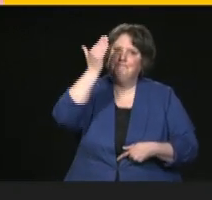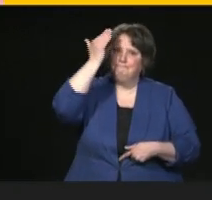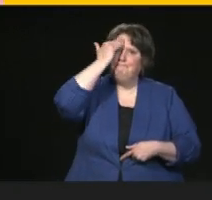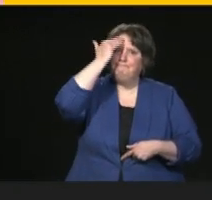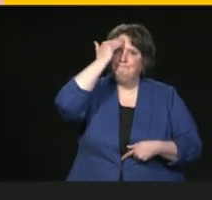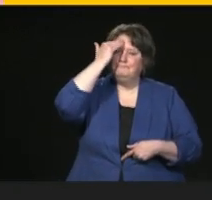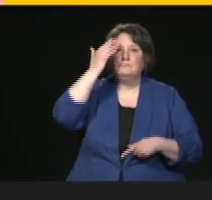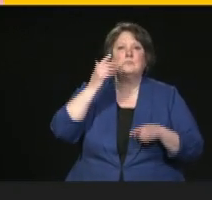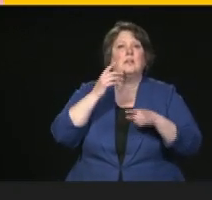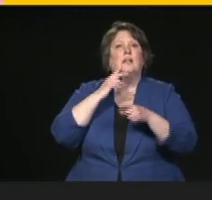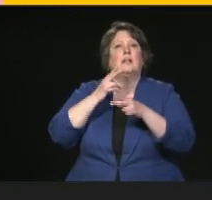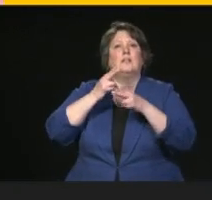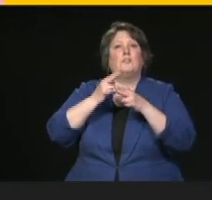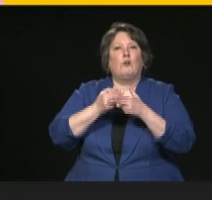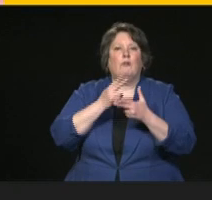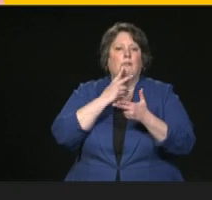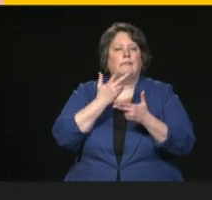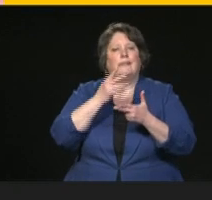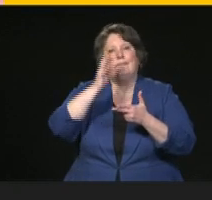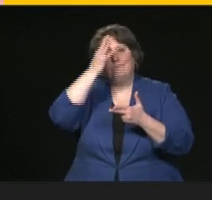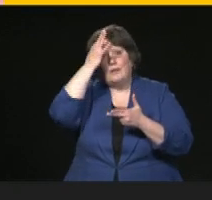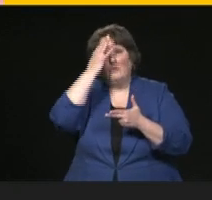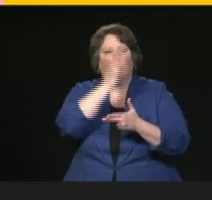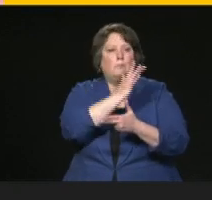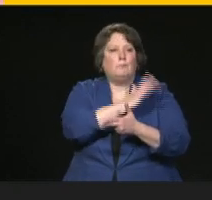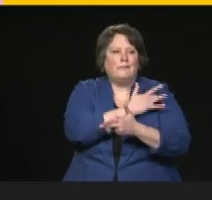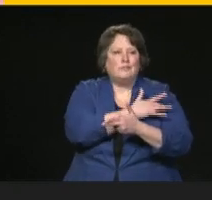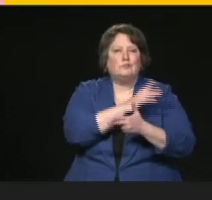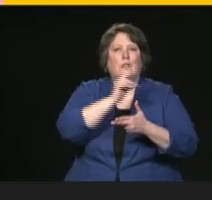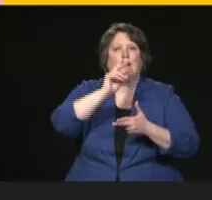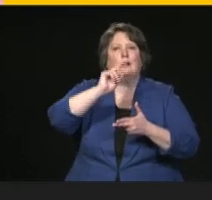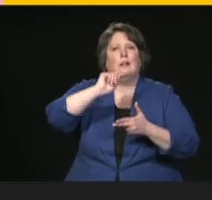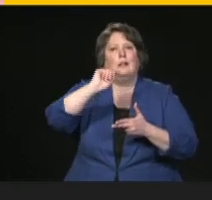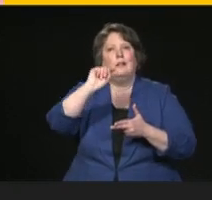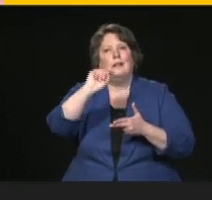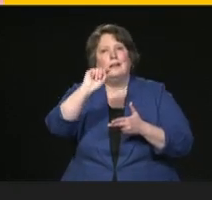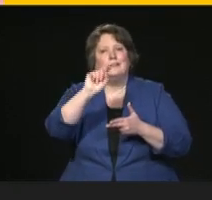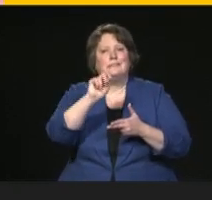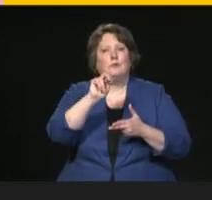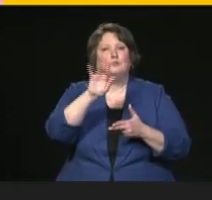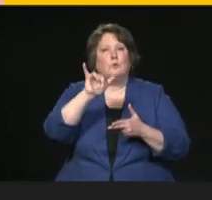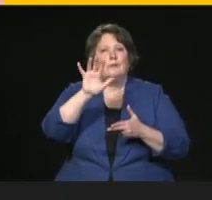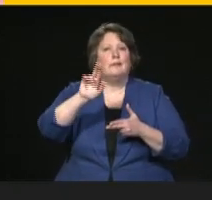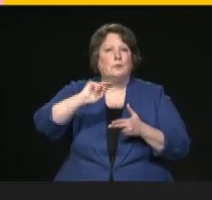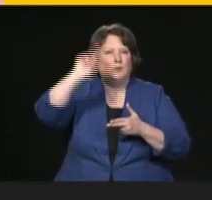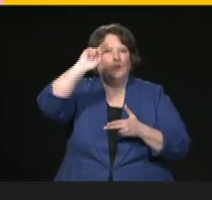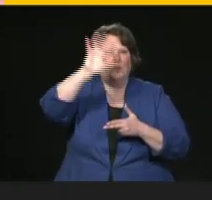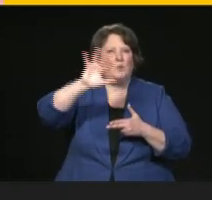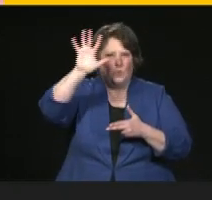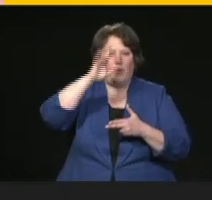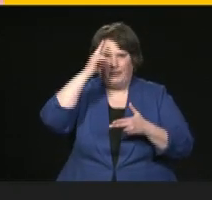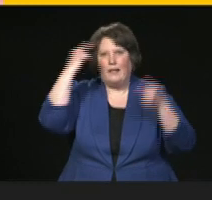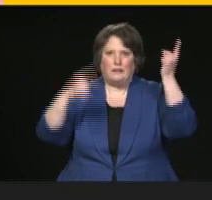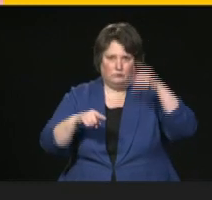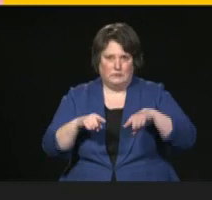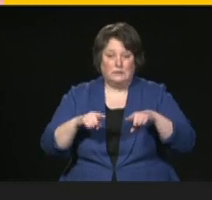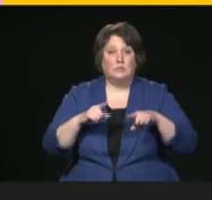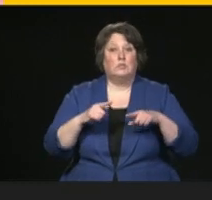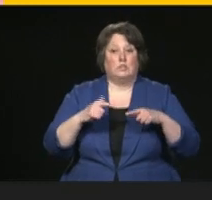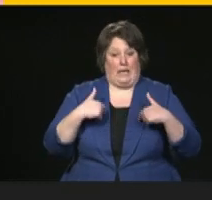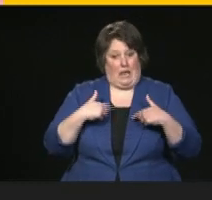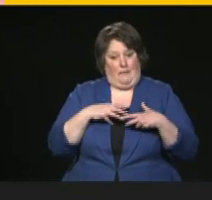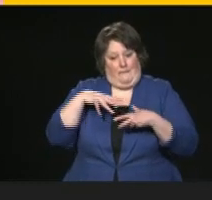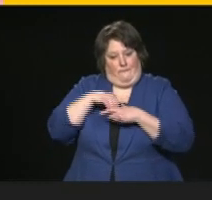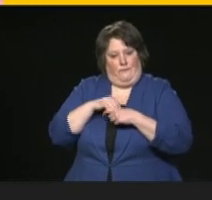level. As I said again, in terms of my level, in terms of public health, the Special Advisory Committee is meeting practically on a